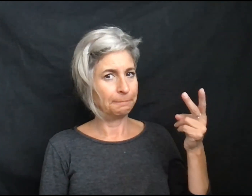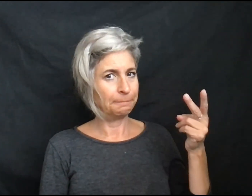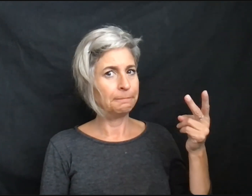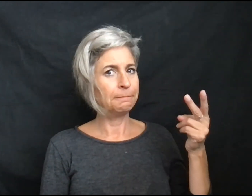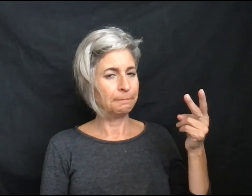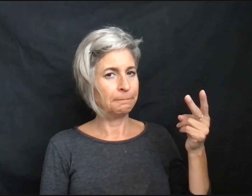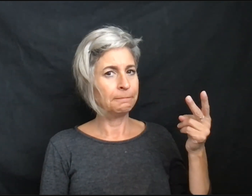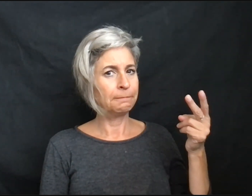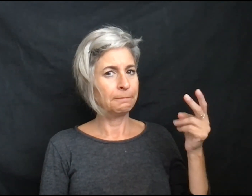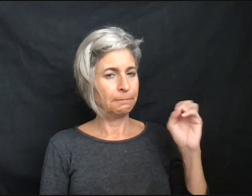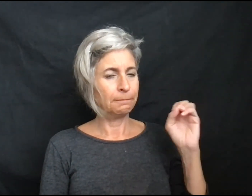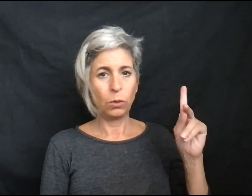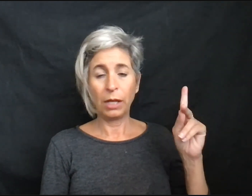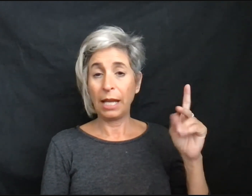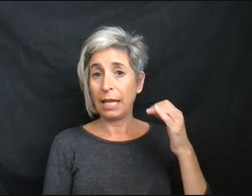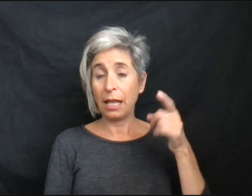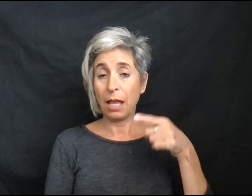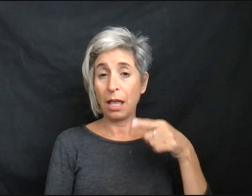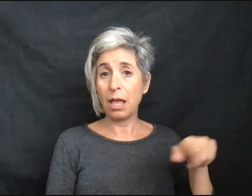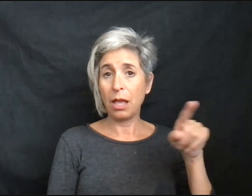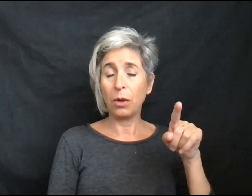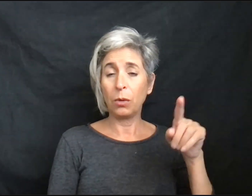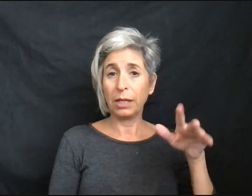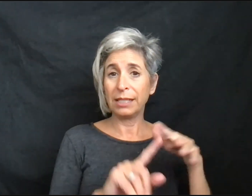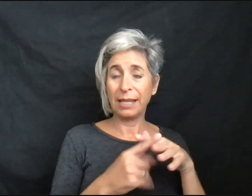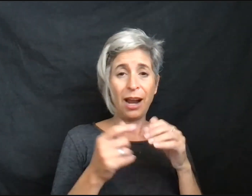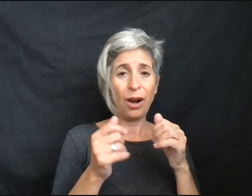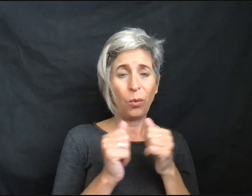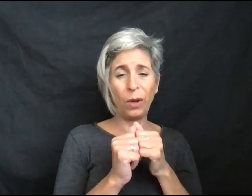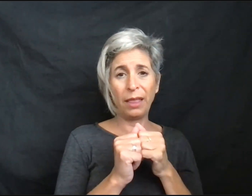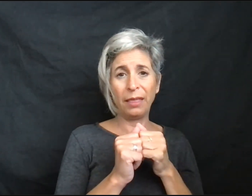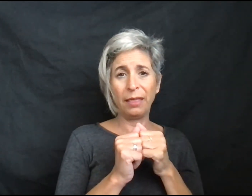if you go, the one, we can start with the